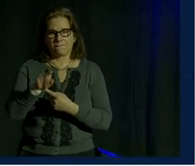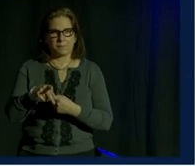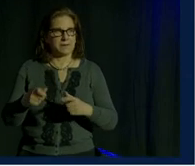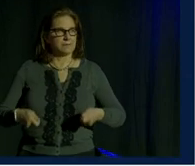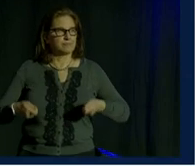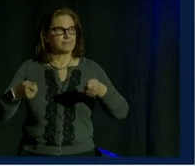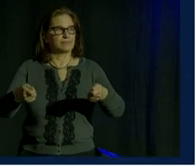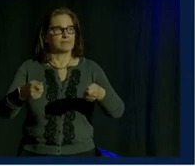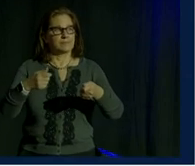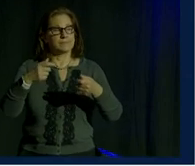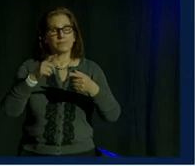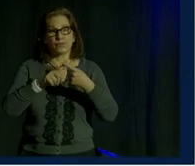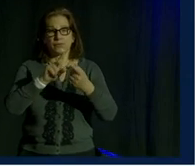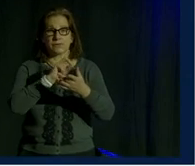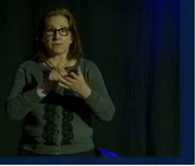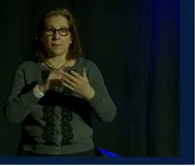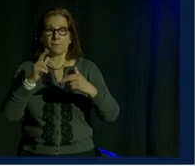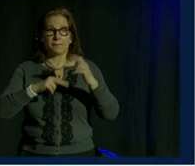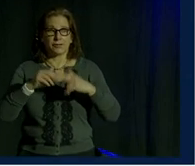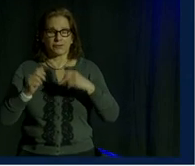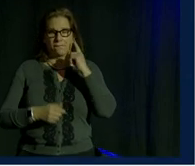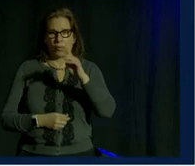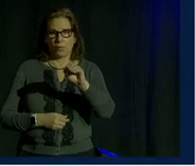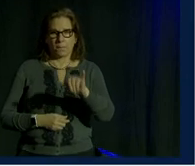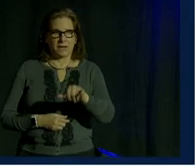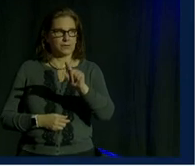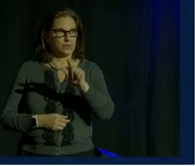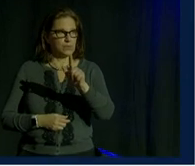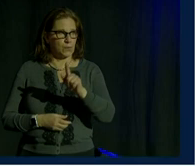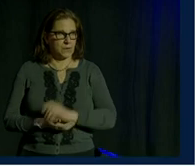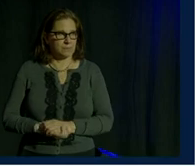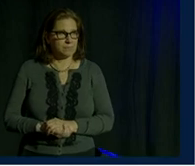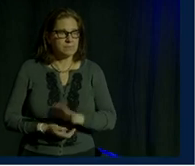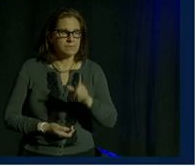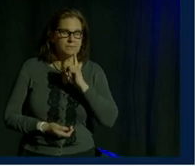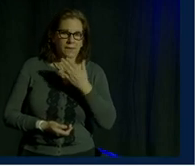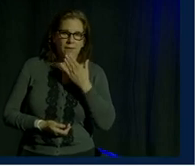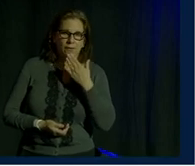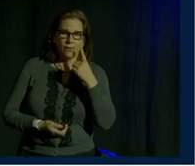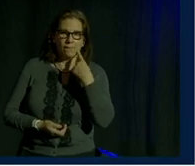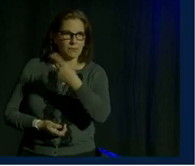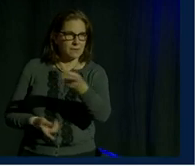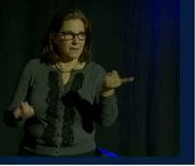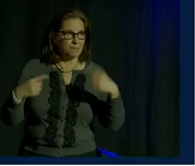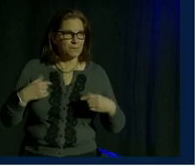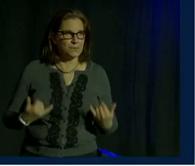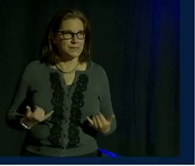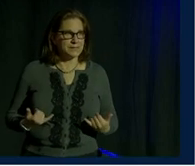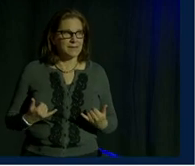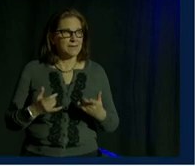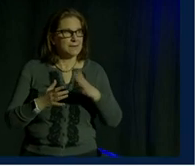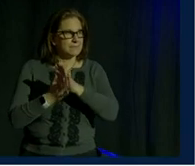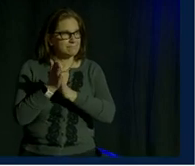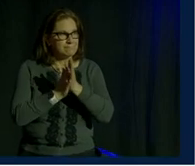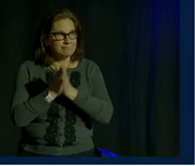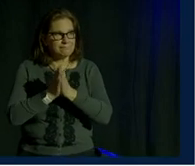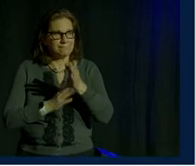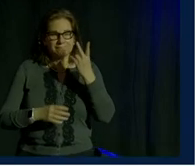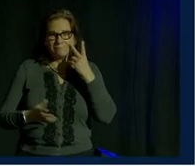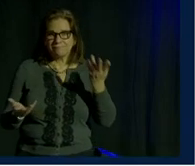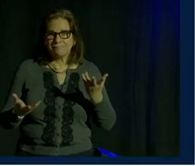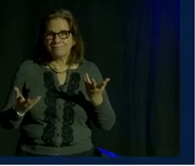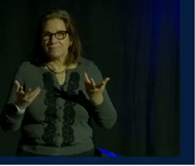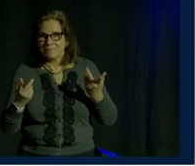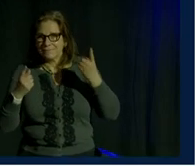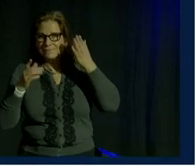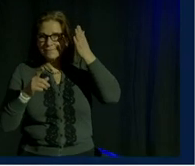May 2021. Thank you for your participation today and for your interest in improving the District of Columbia. As we continue,